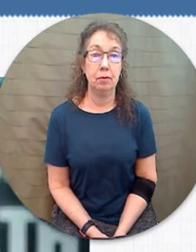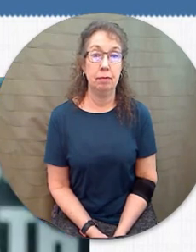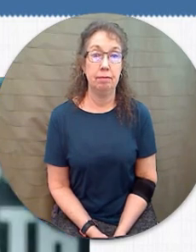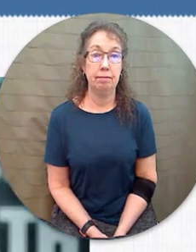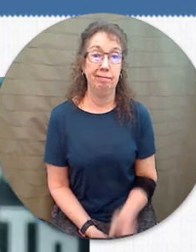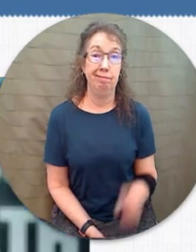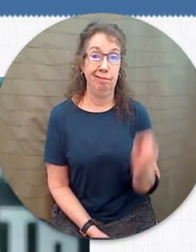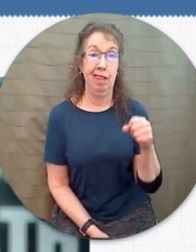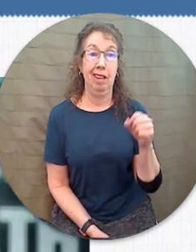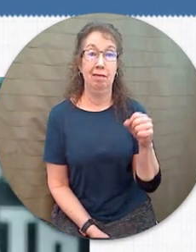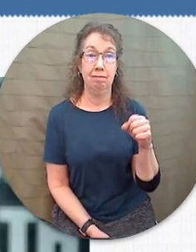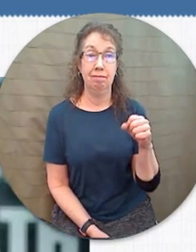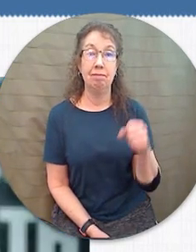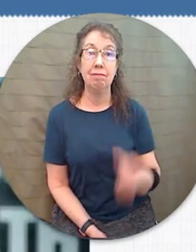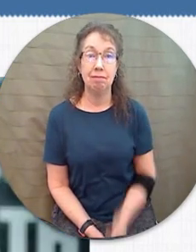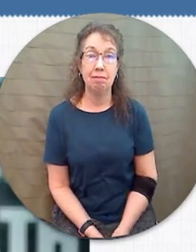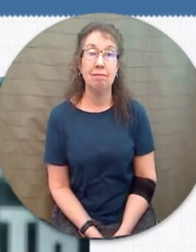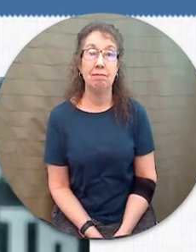Yeah.